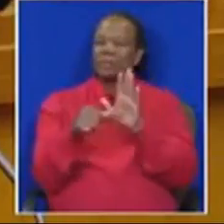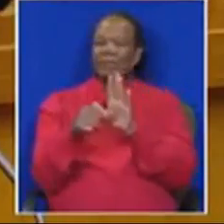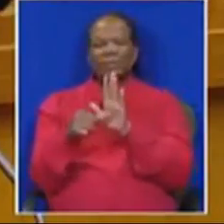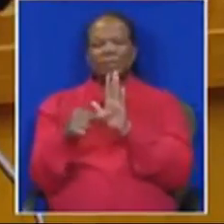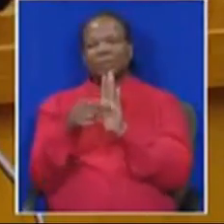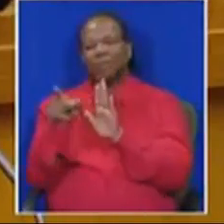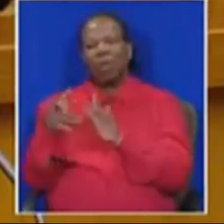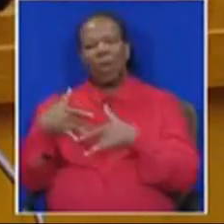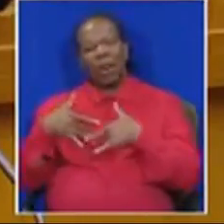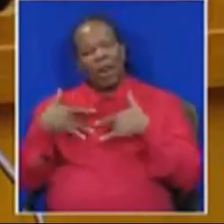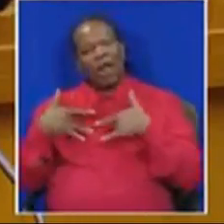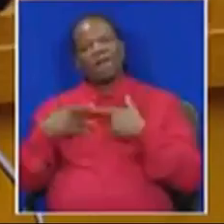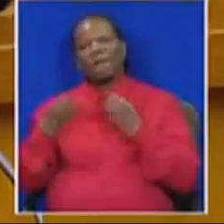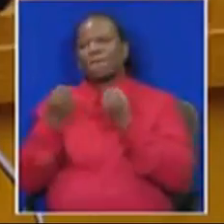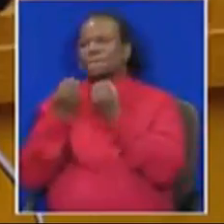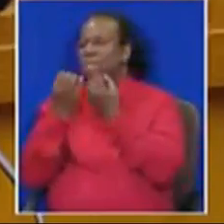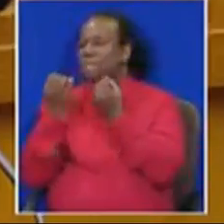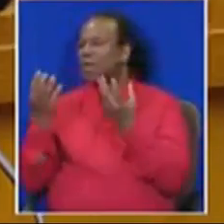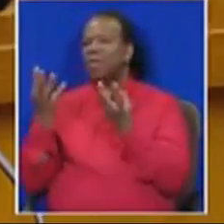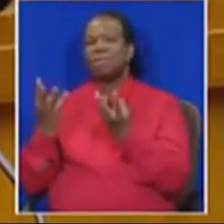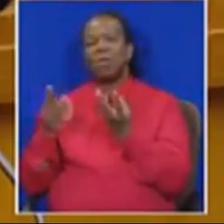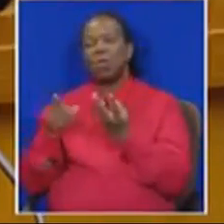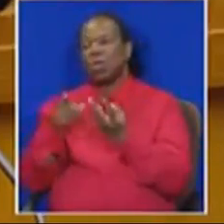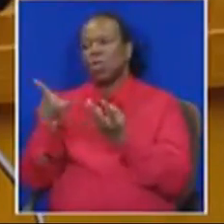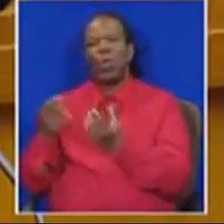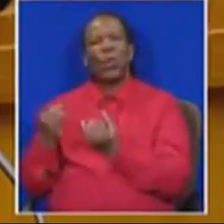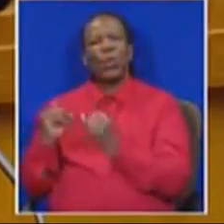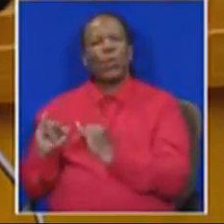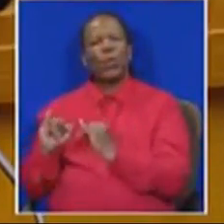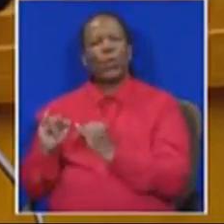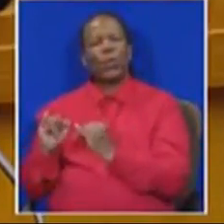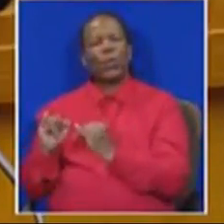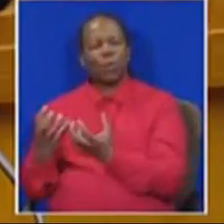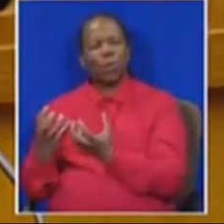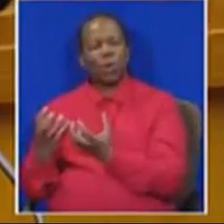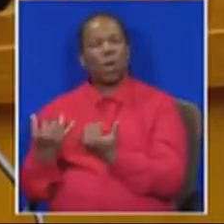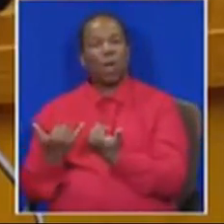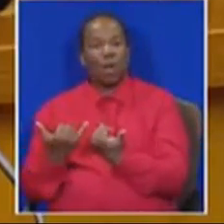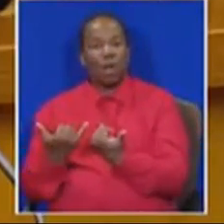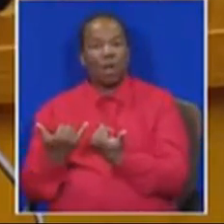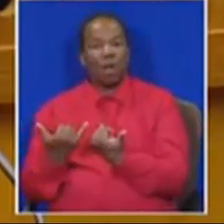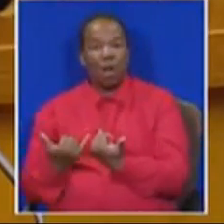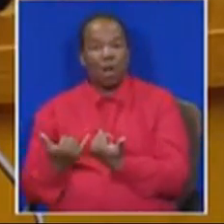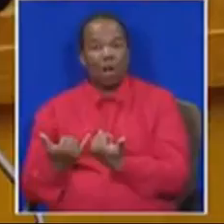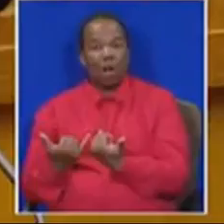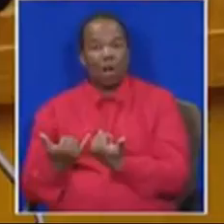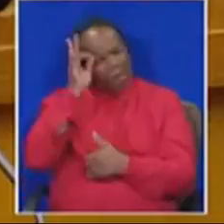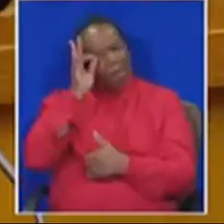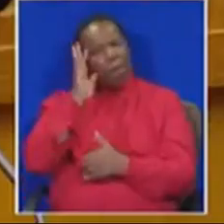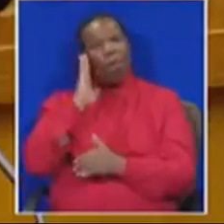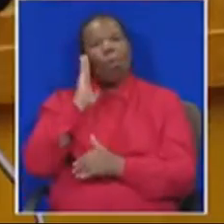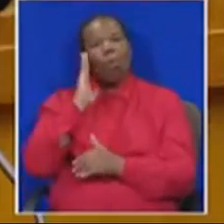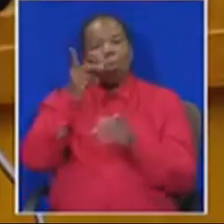millions of our people living in poverty. We will urgently take decisive steps